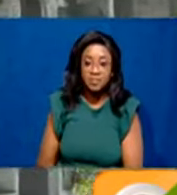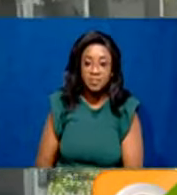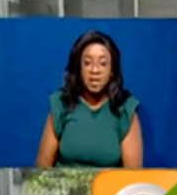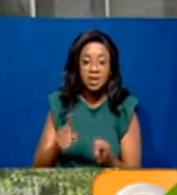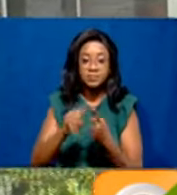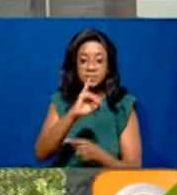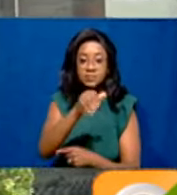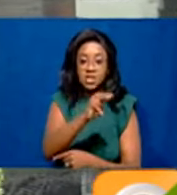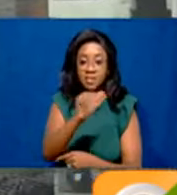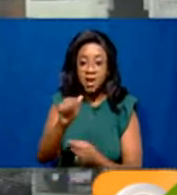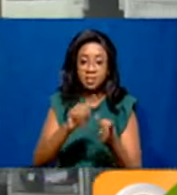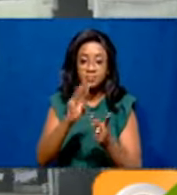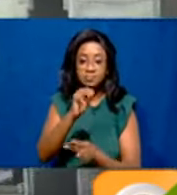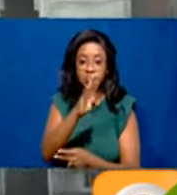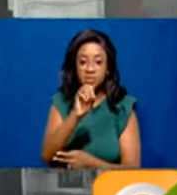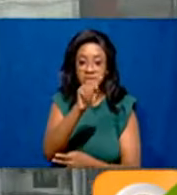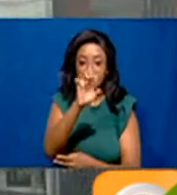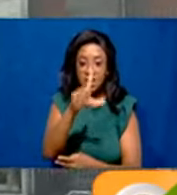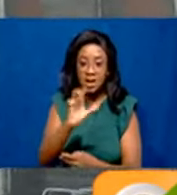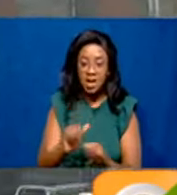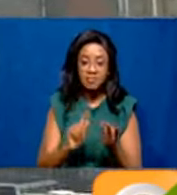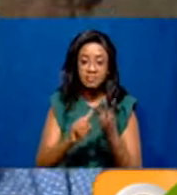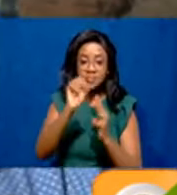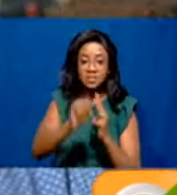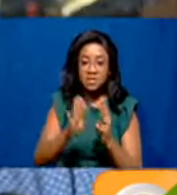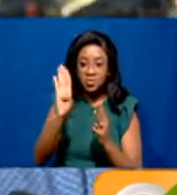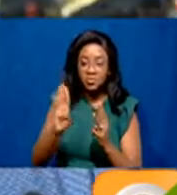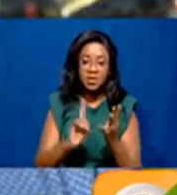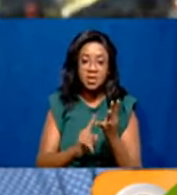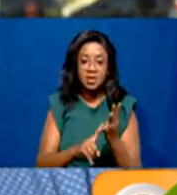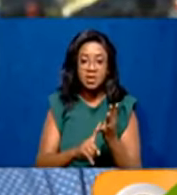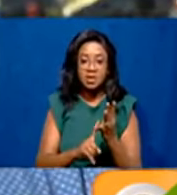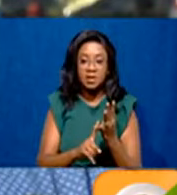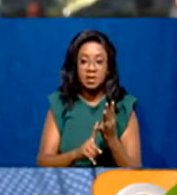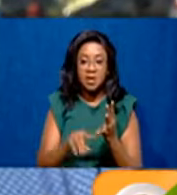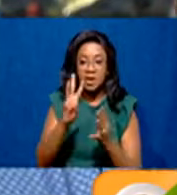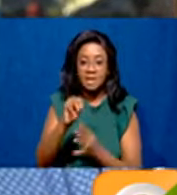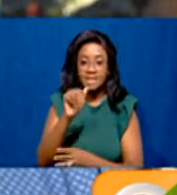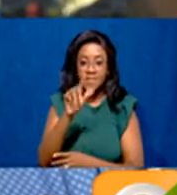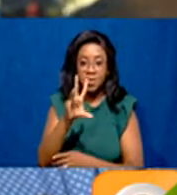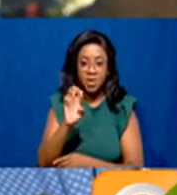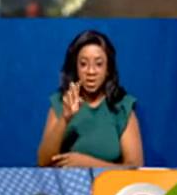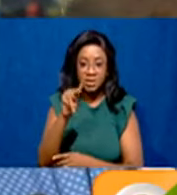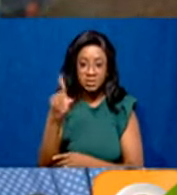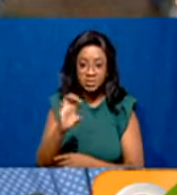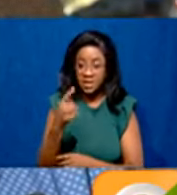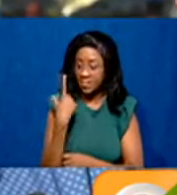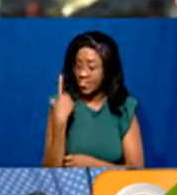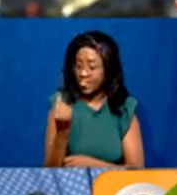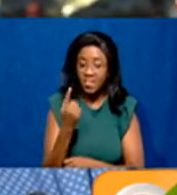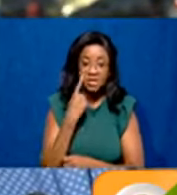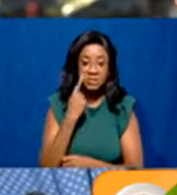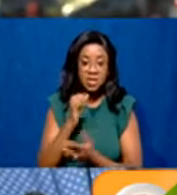Ahero, Mawenzi Gardens, and South B. Just the other day, you saw the Auditor General gave a